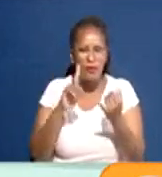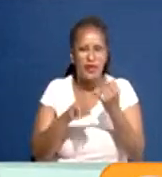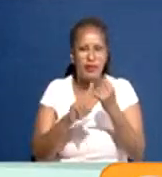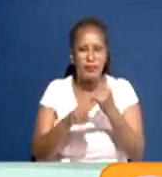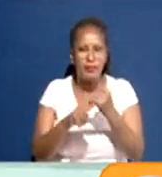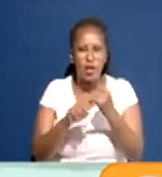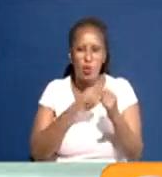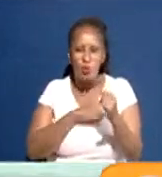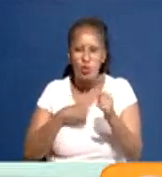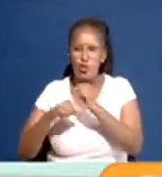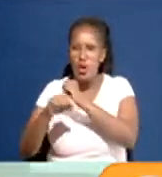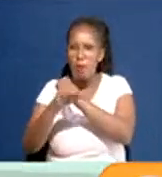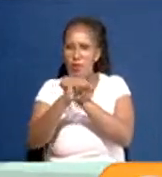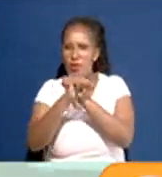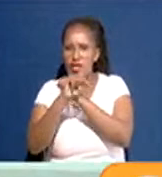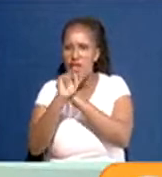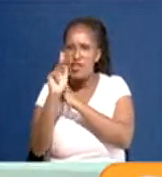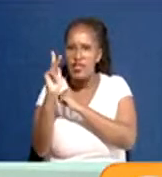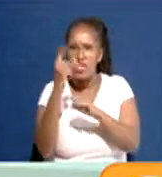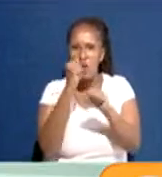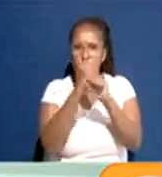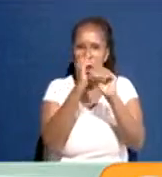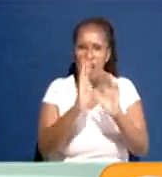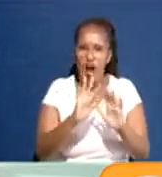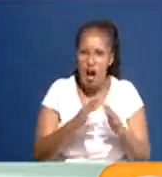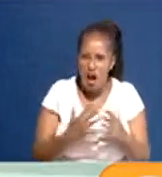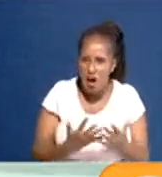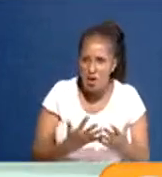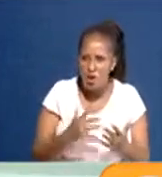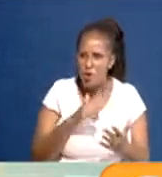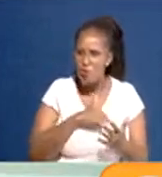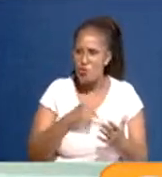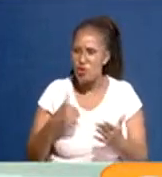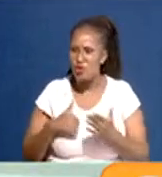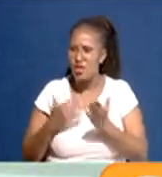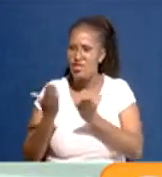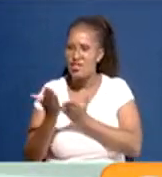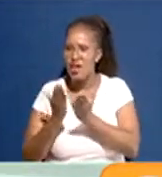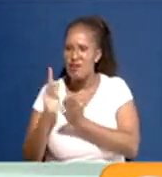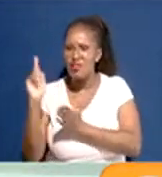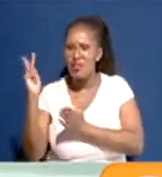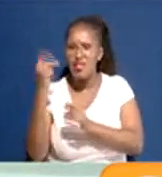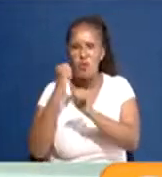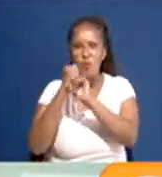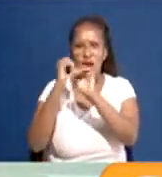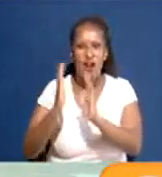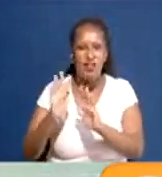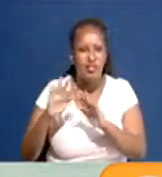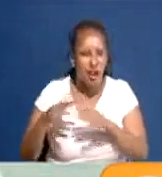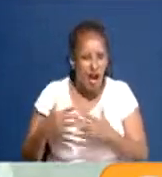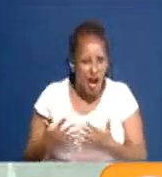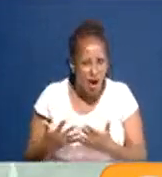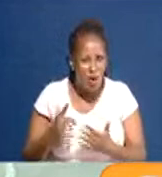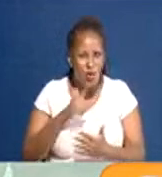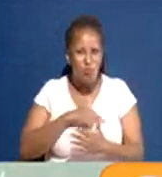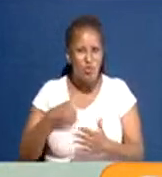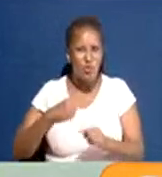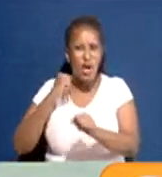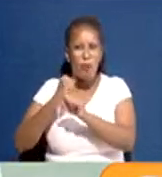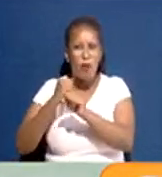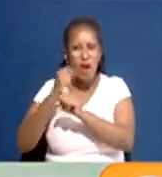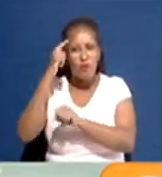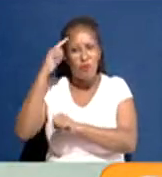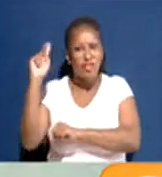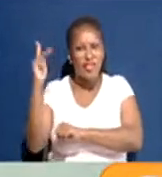how do we protect the Kenyan worker? How do we serve the Kenyan worker? How do we work for